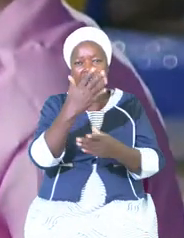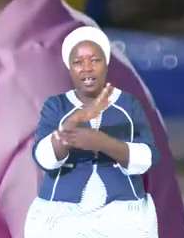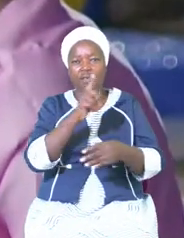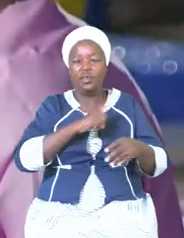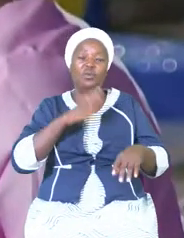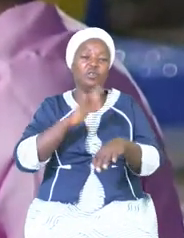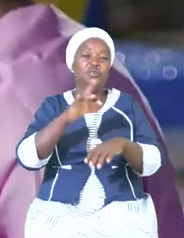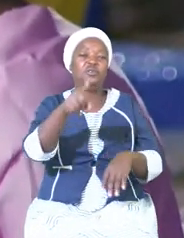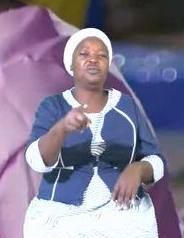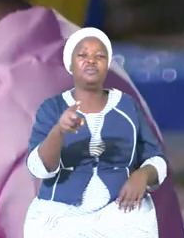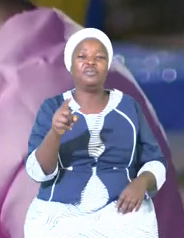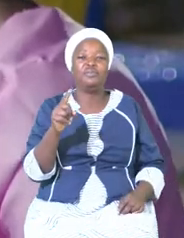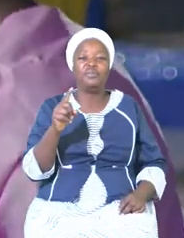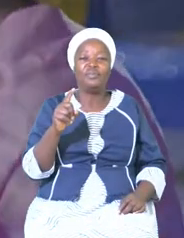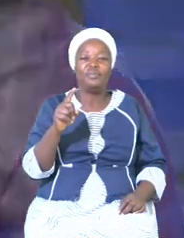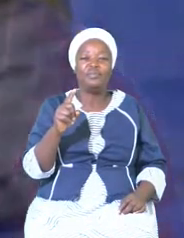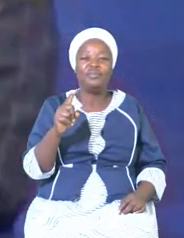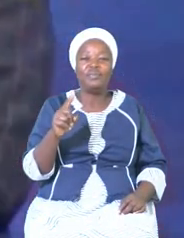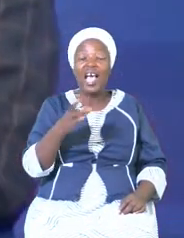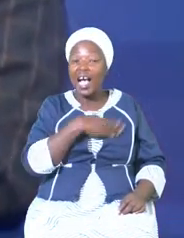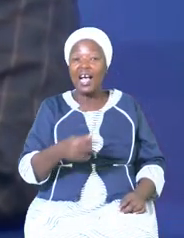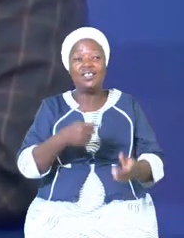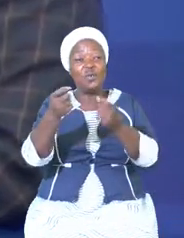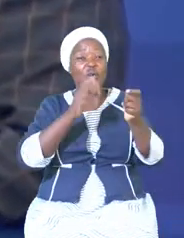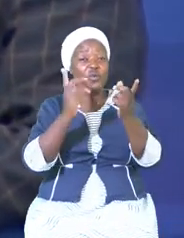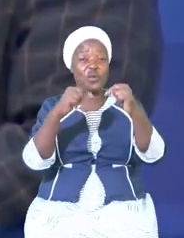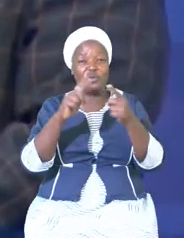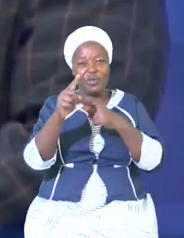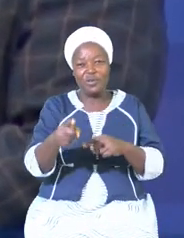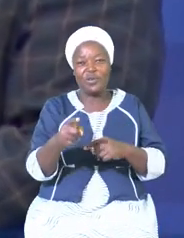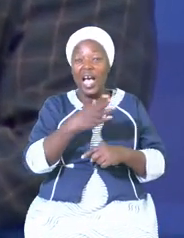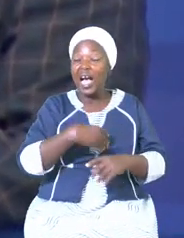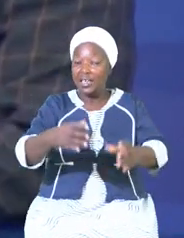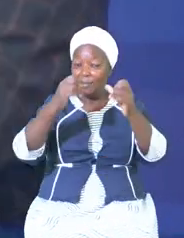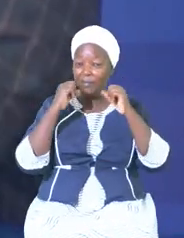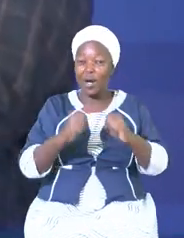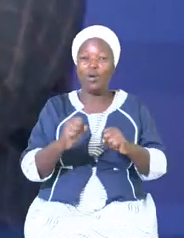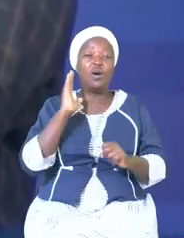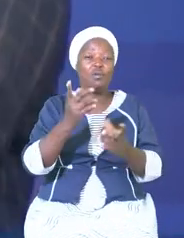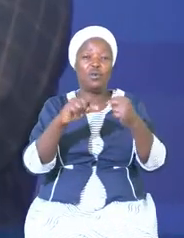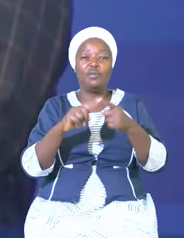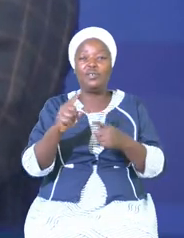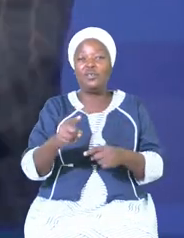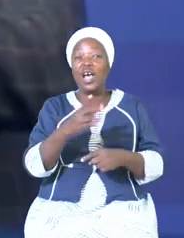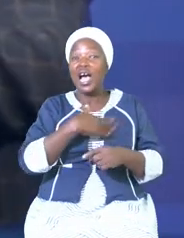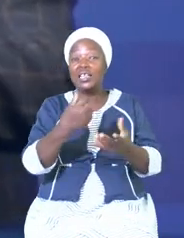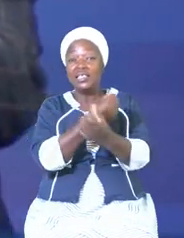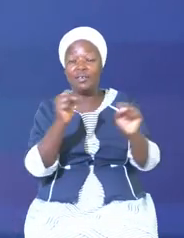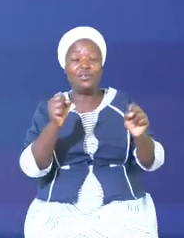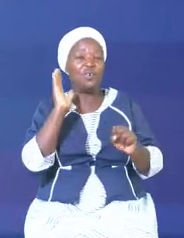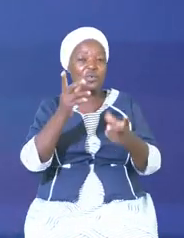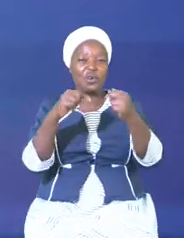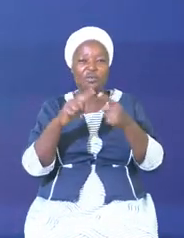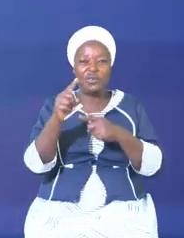you. Yeah. And dominion will come to you. Yeah. And power will come to you. And salvation will come to